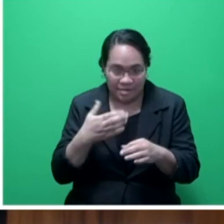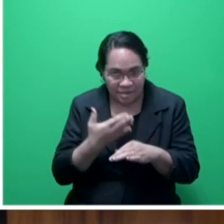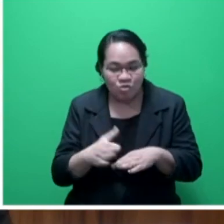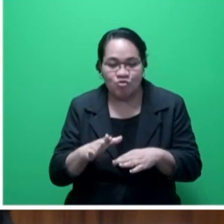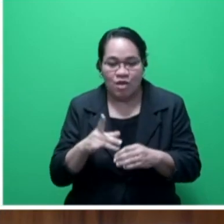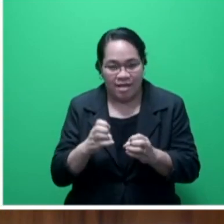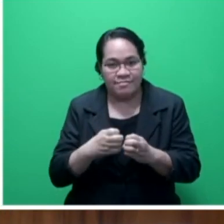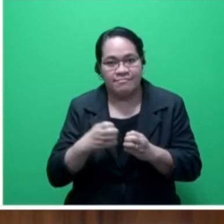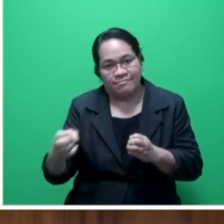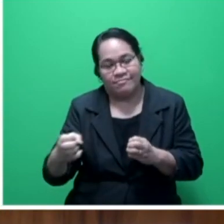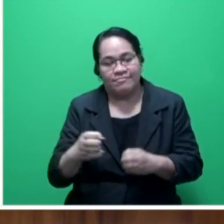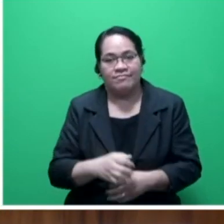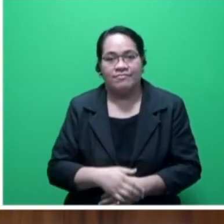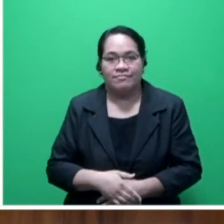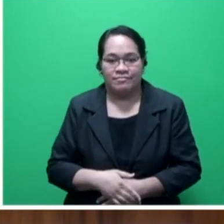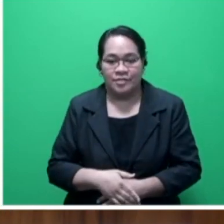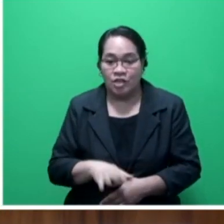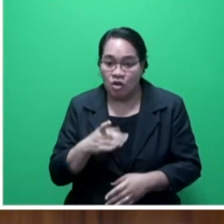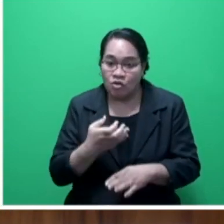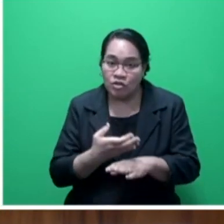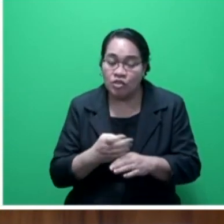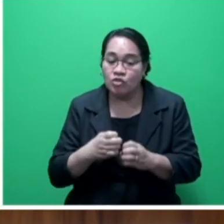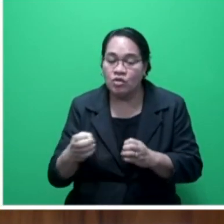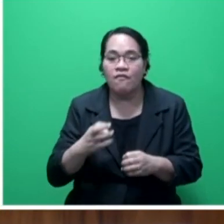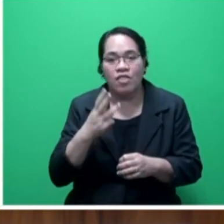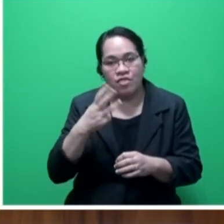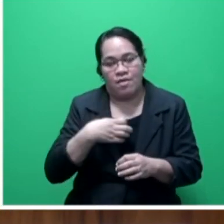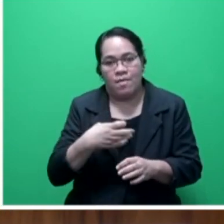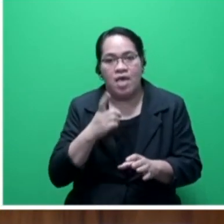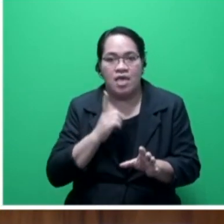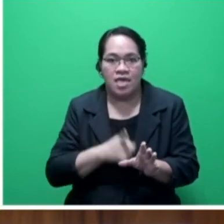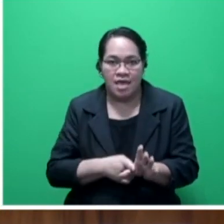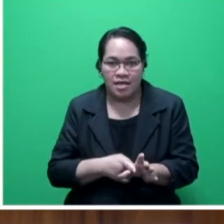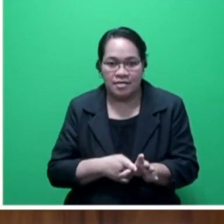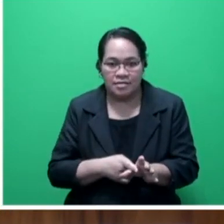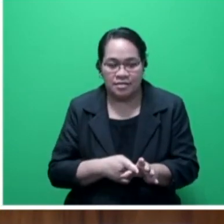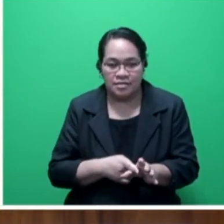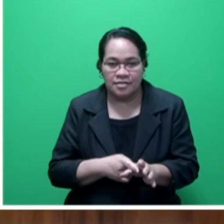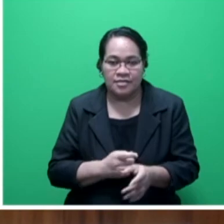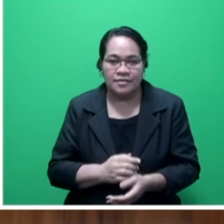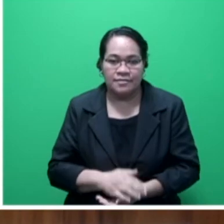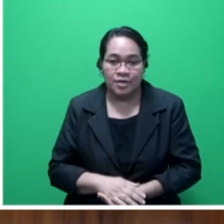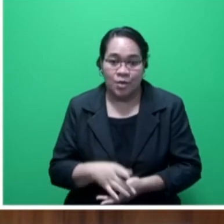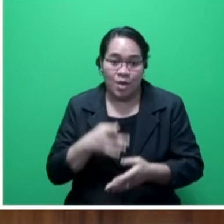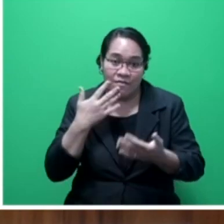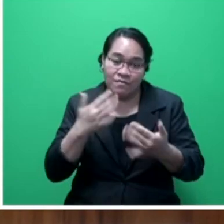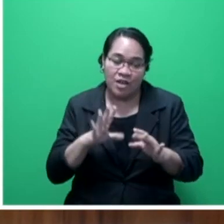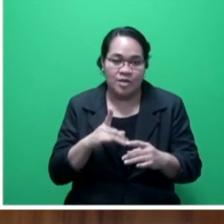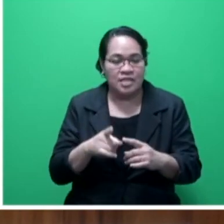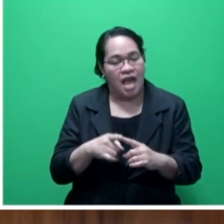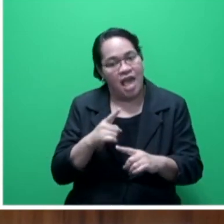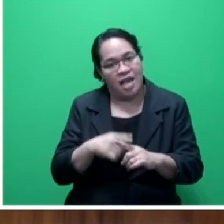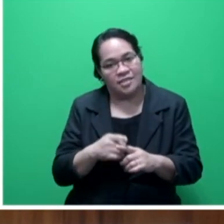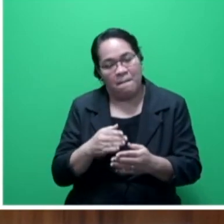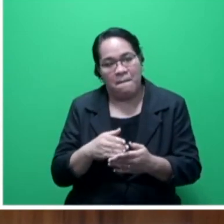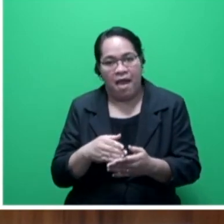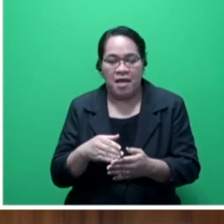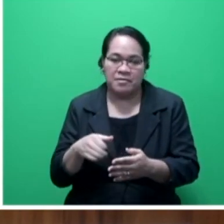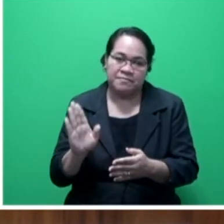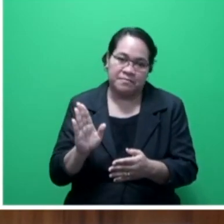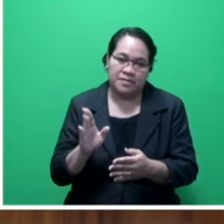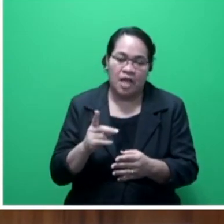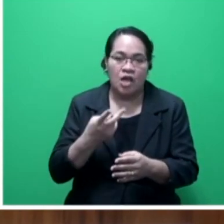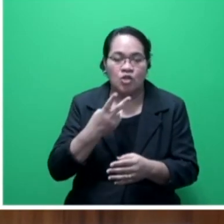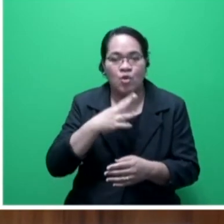extended. It's been renewed for another 3 years, and that renewal will expire on the 24th of